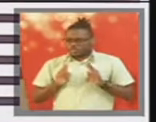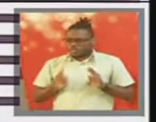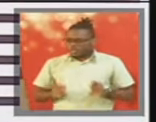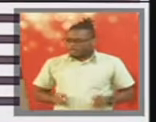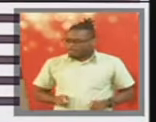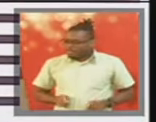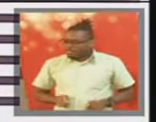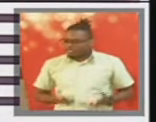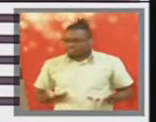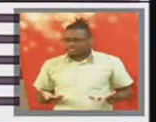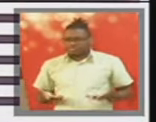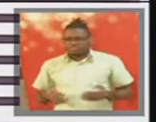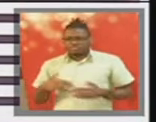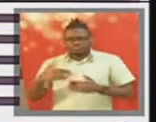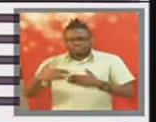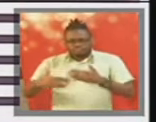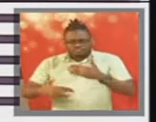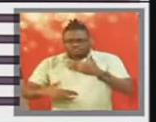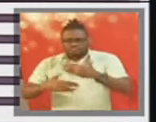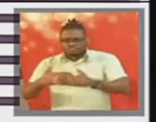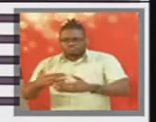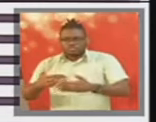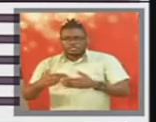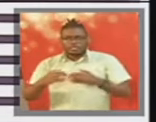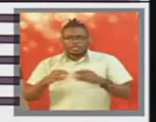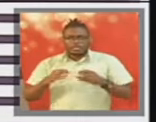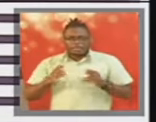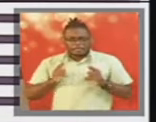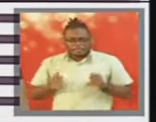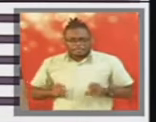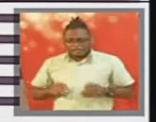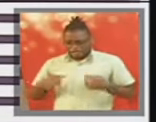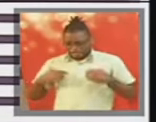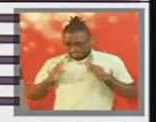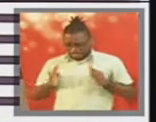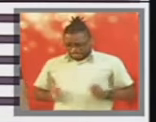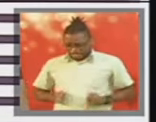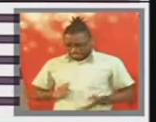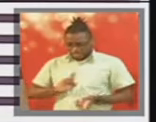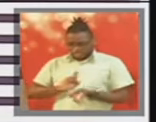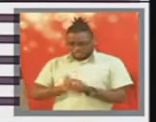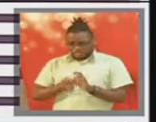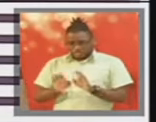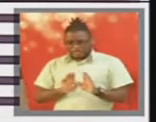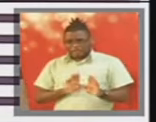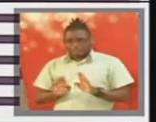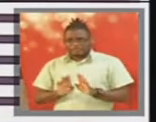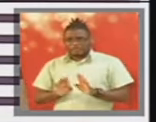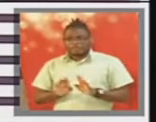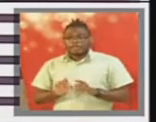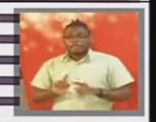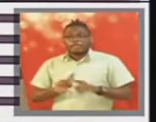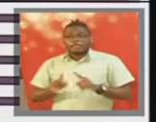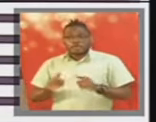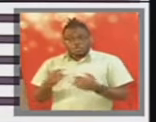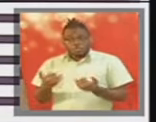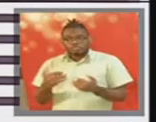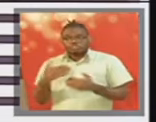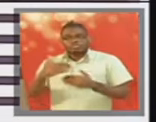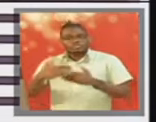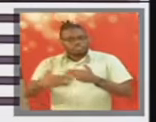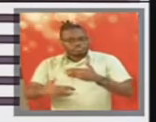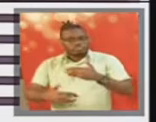word, adapted to them, the extent to which they cause severe illness eventually begins